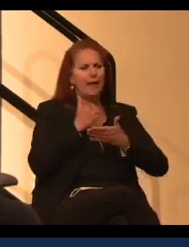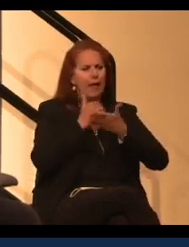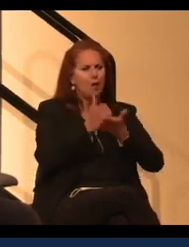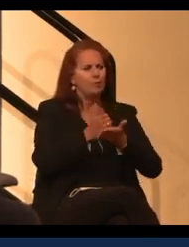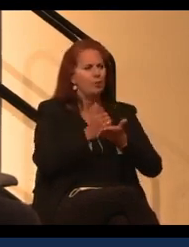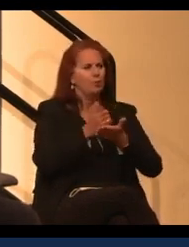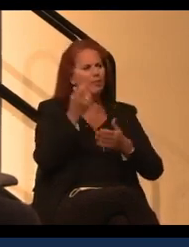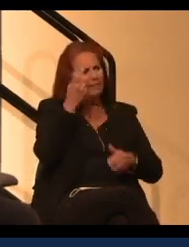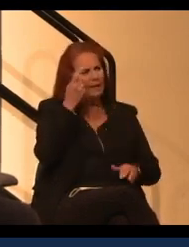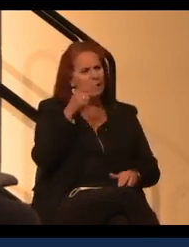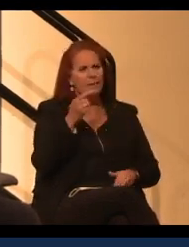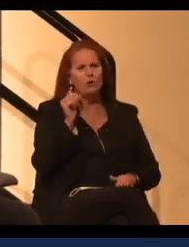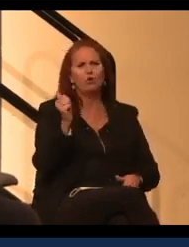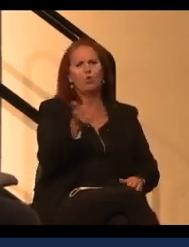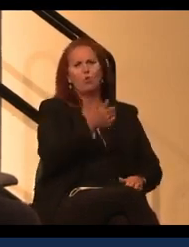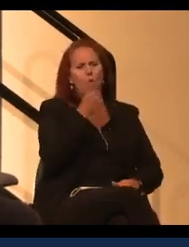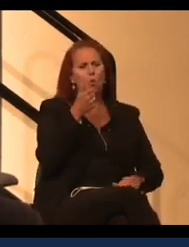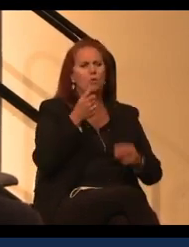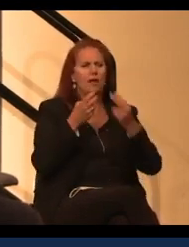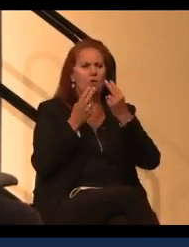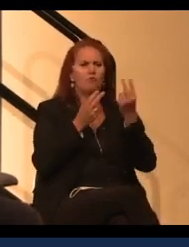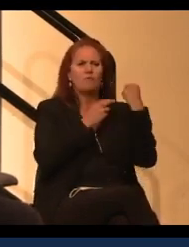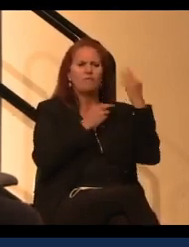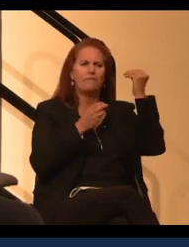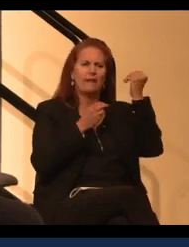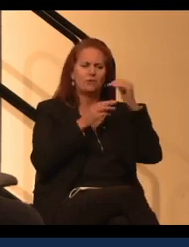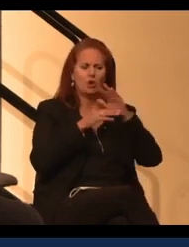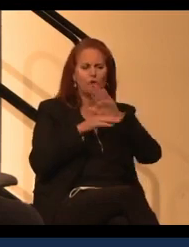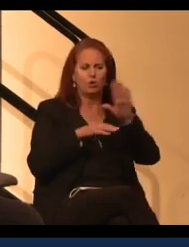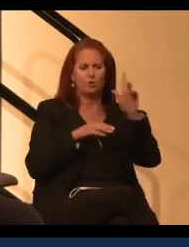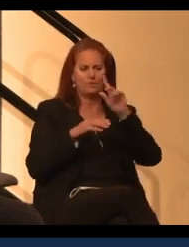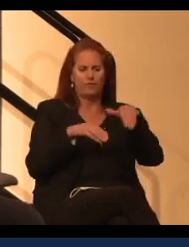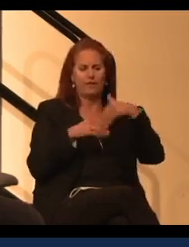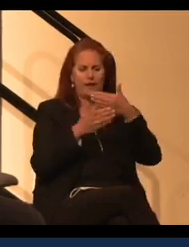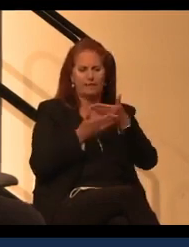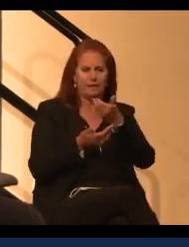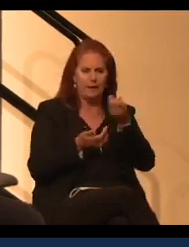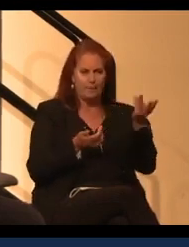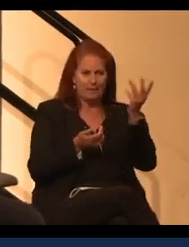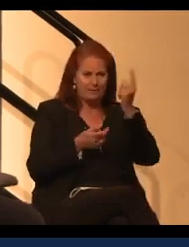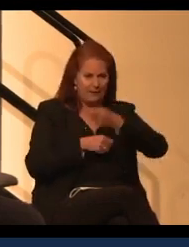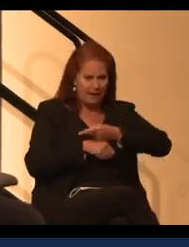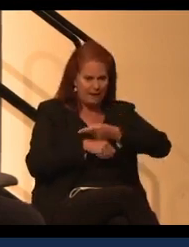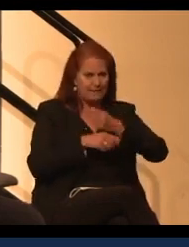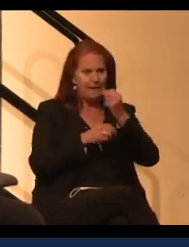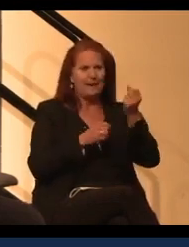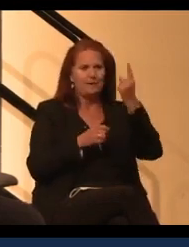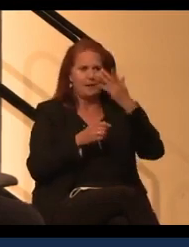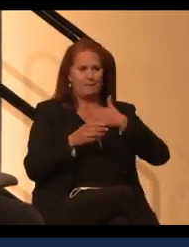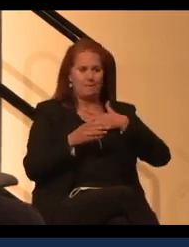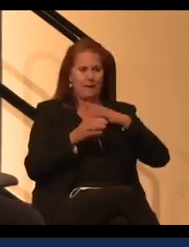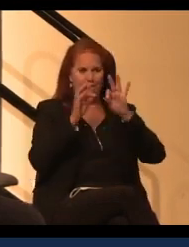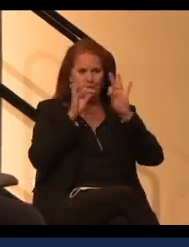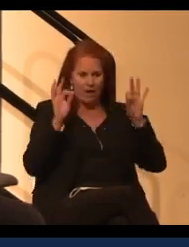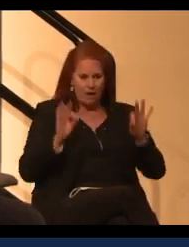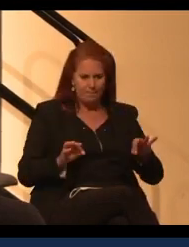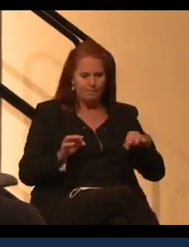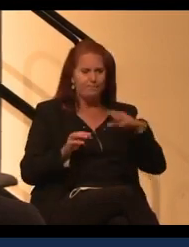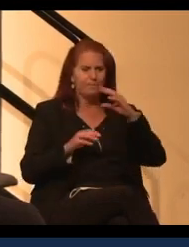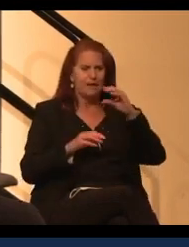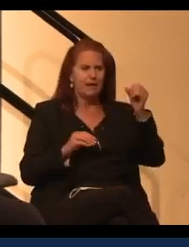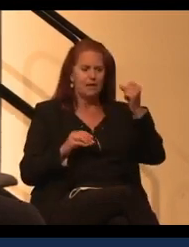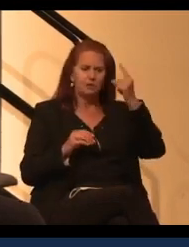hopefully help you think about your own and reflect upon yours in the next couple days, but also to understand my framing and why